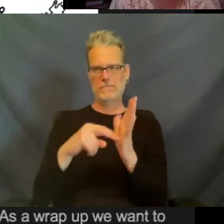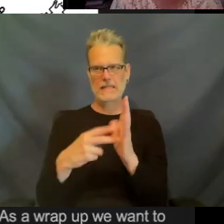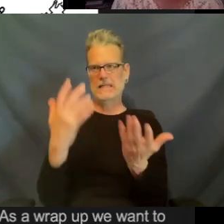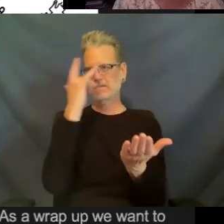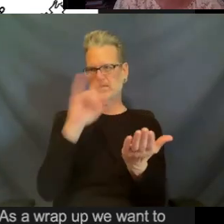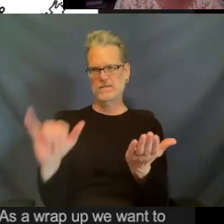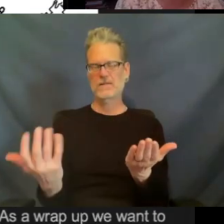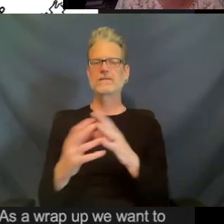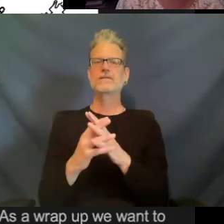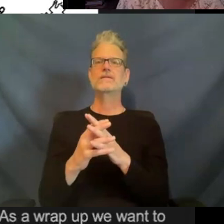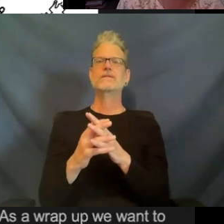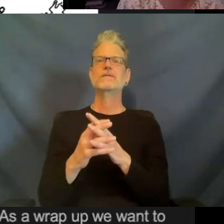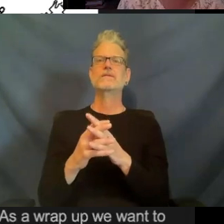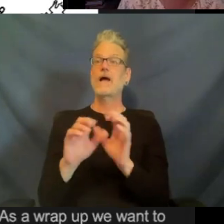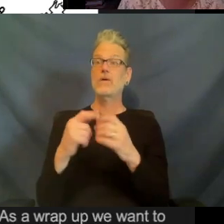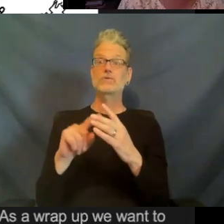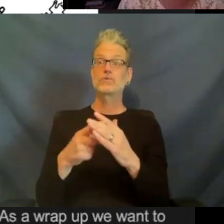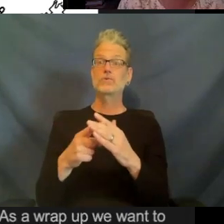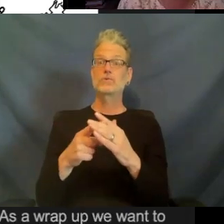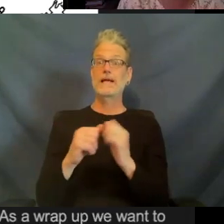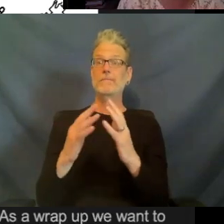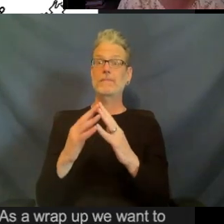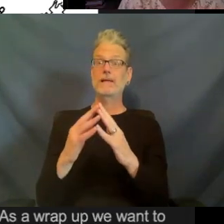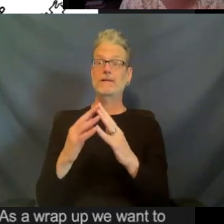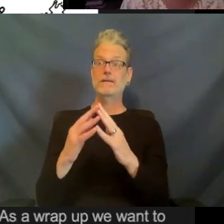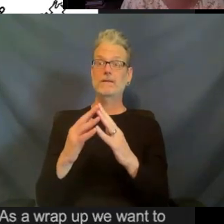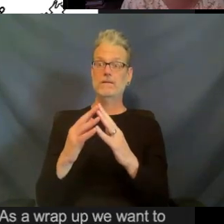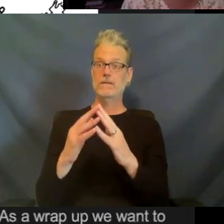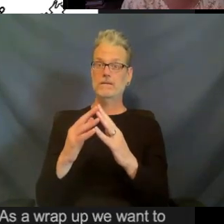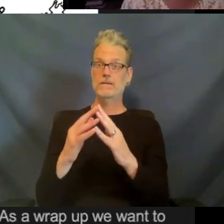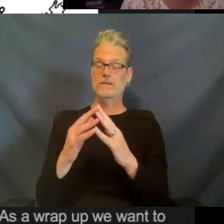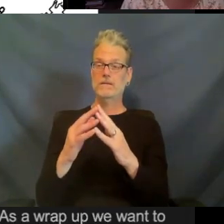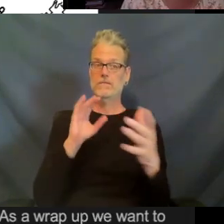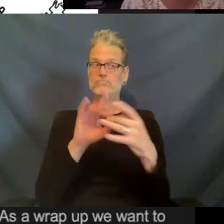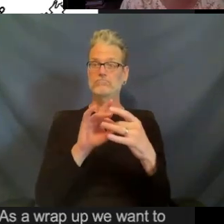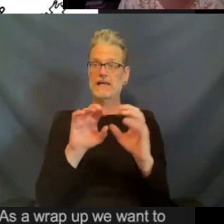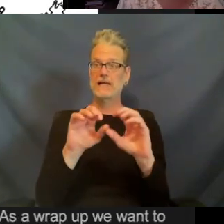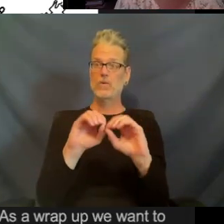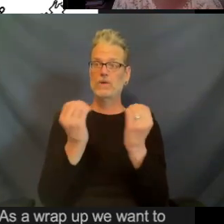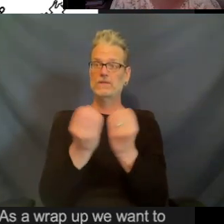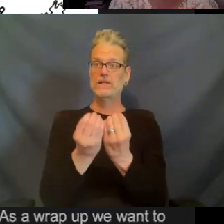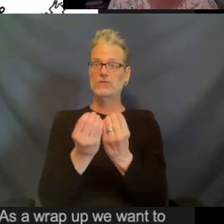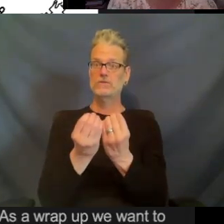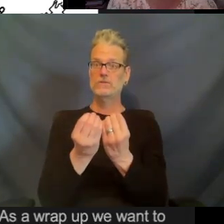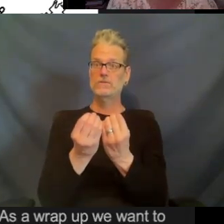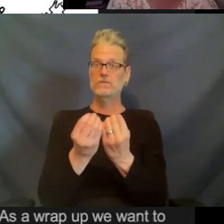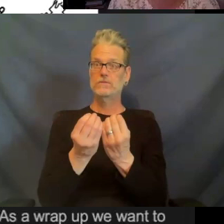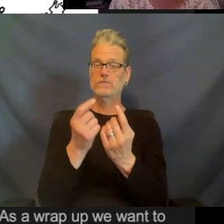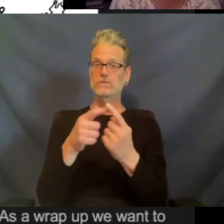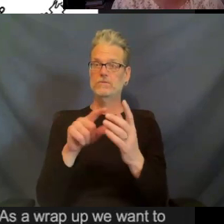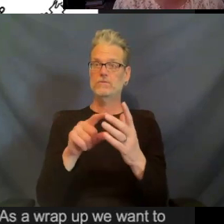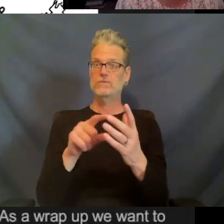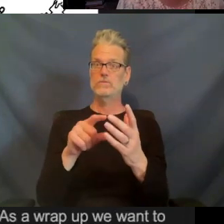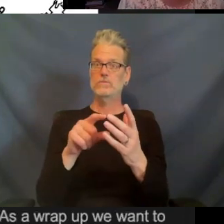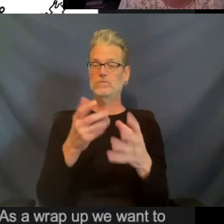the implementation partner organizations that you can connect with in order to tap into our